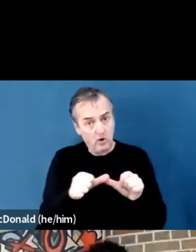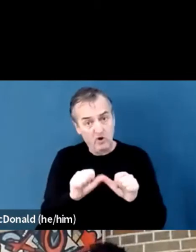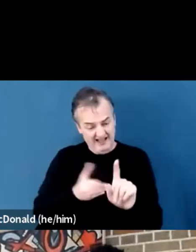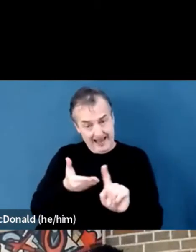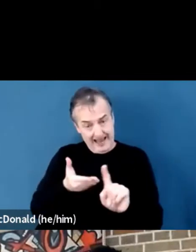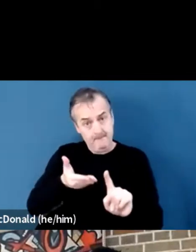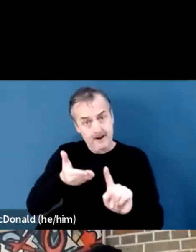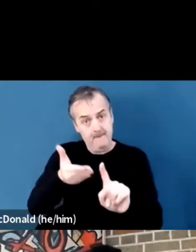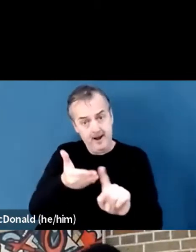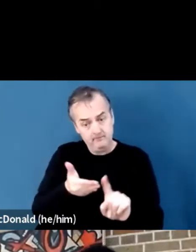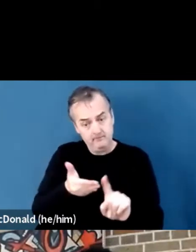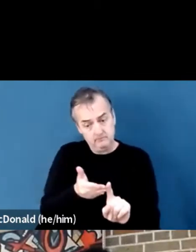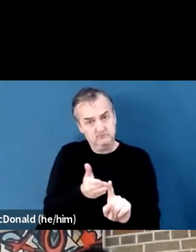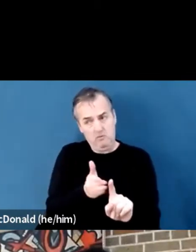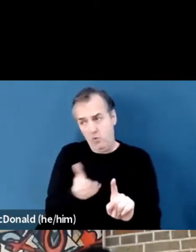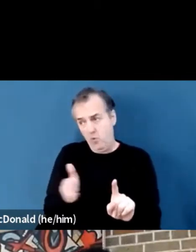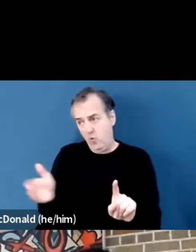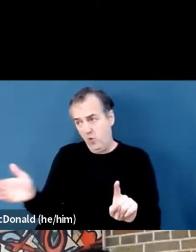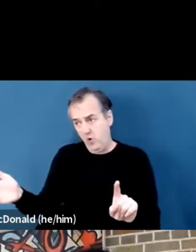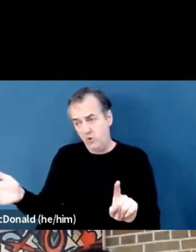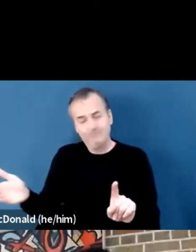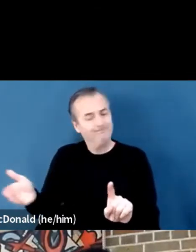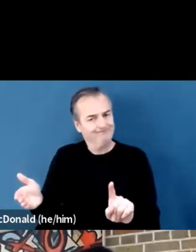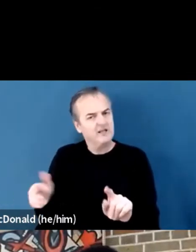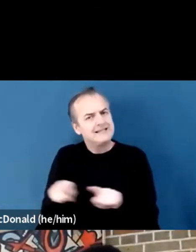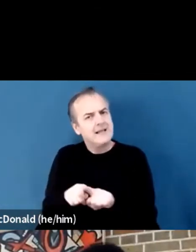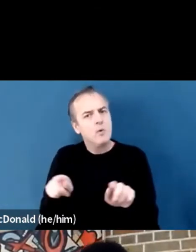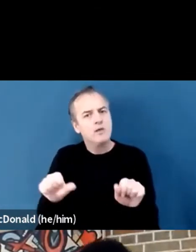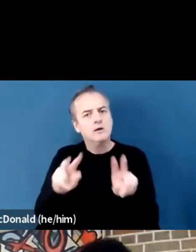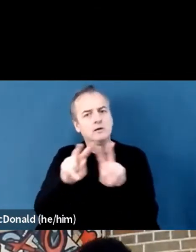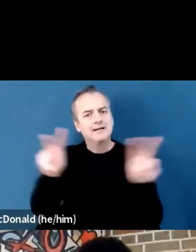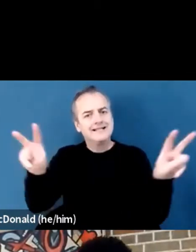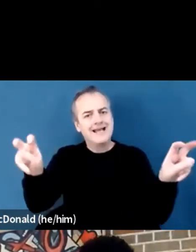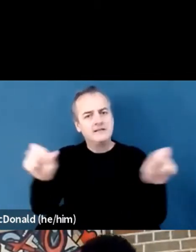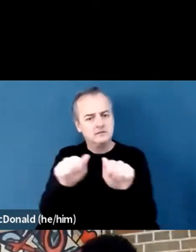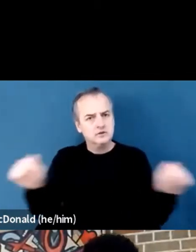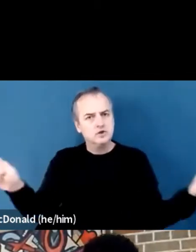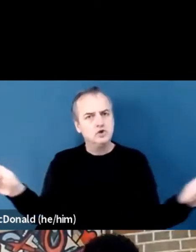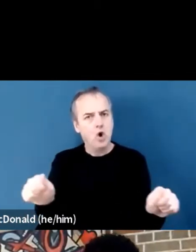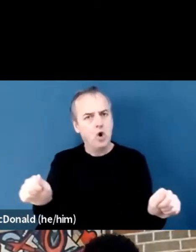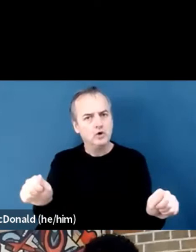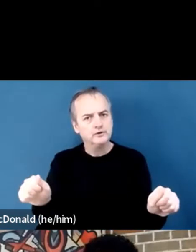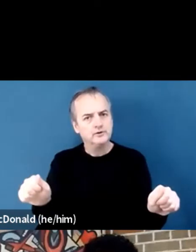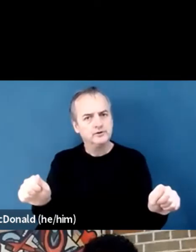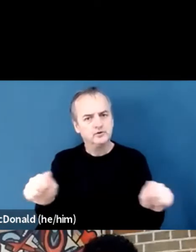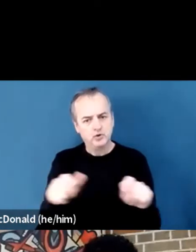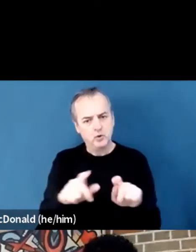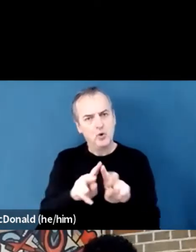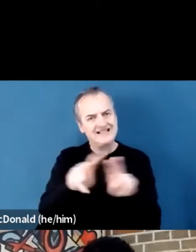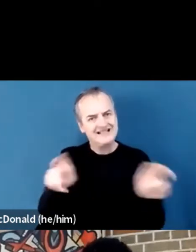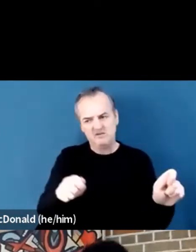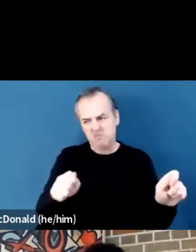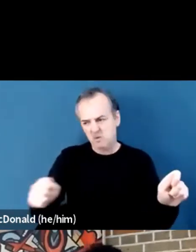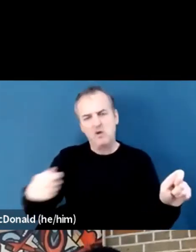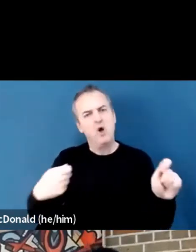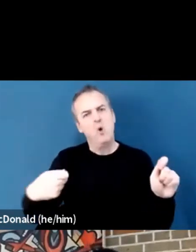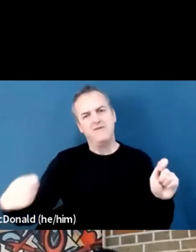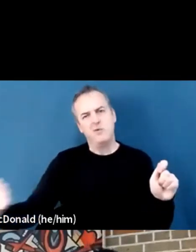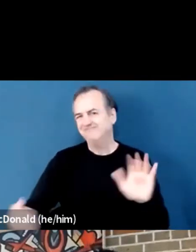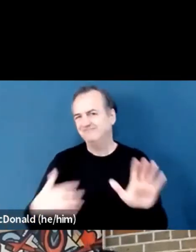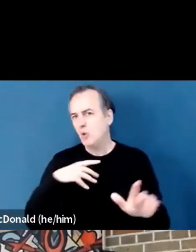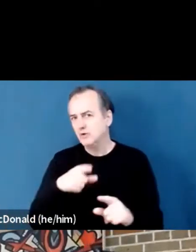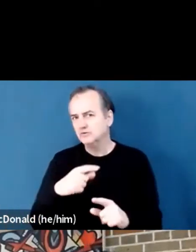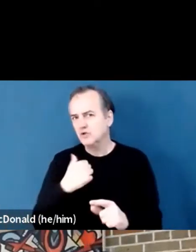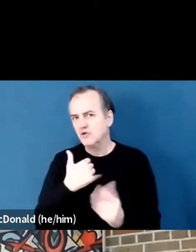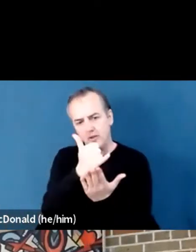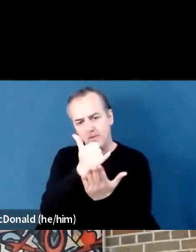precise sentences, I think, especially with the award, it's one page, isn't it? So every sentence kind of wants to earn its place on that